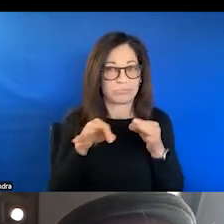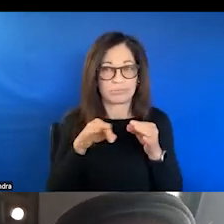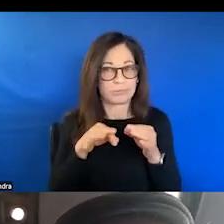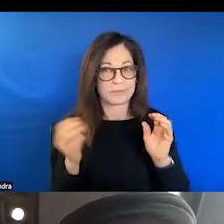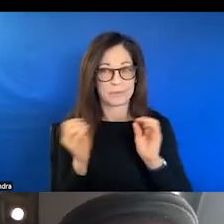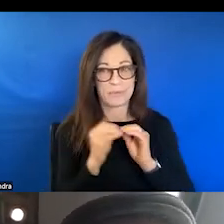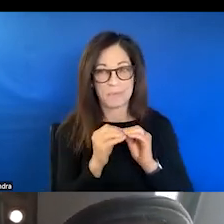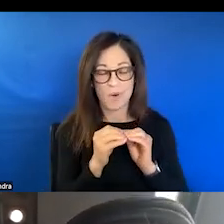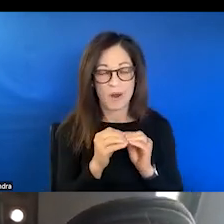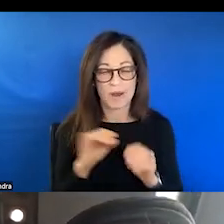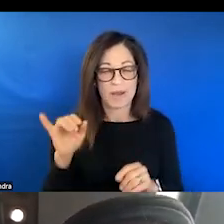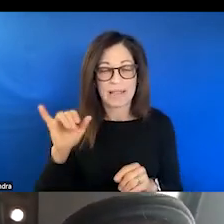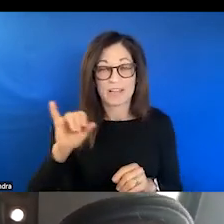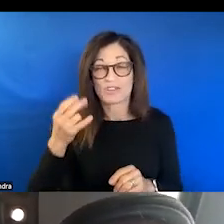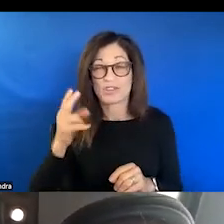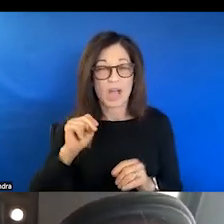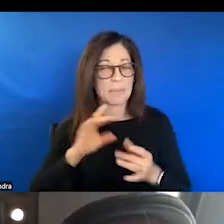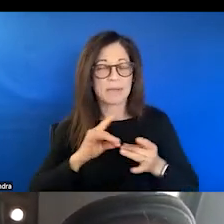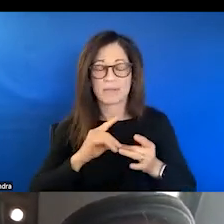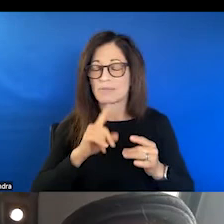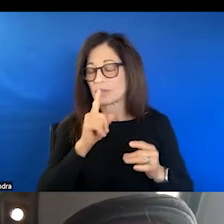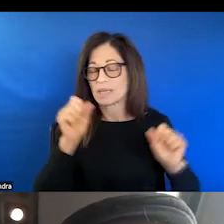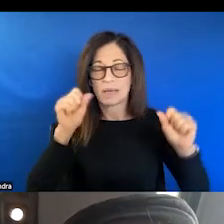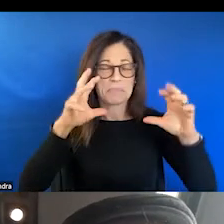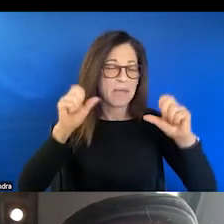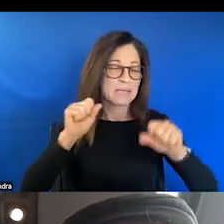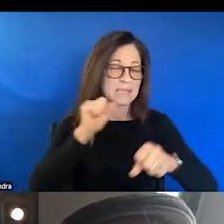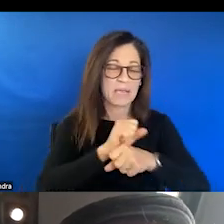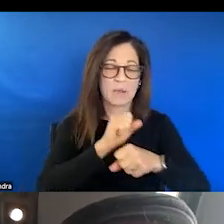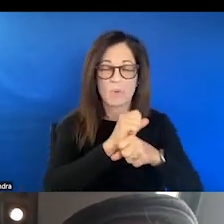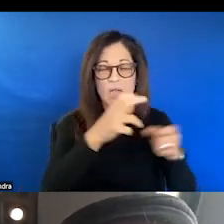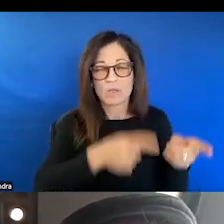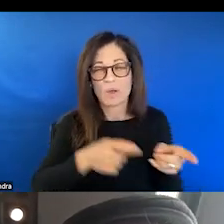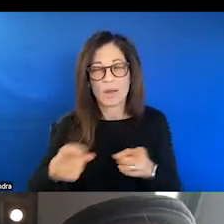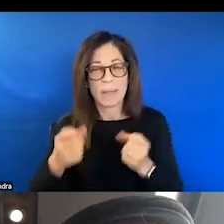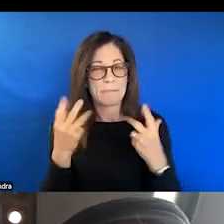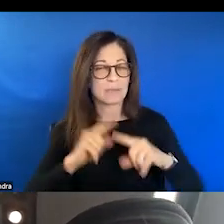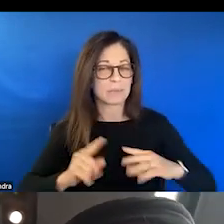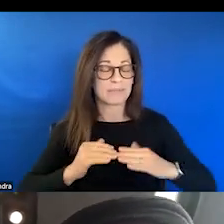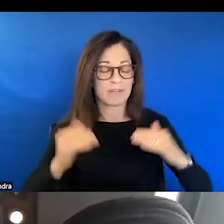But as John mentioned, just amazing work being done at multiple levels.